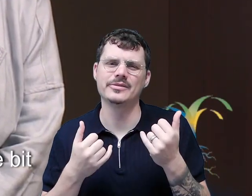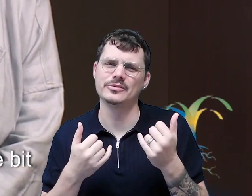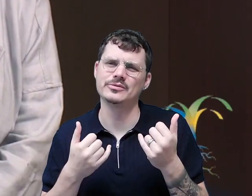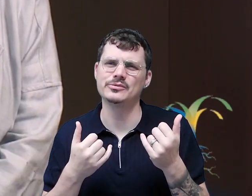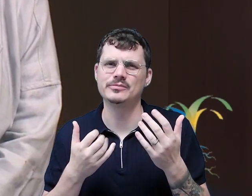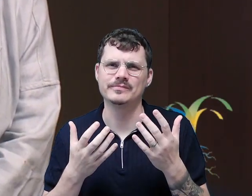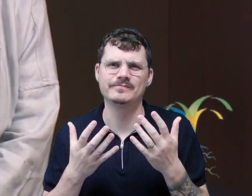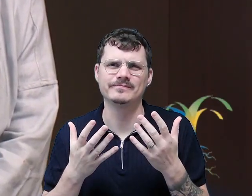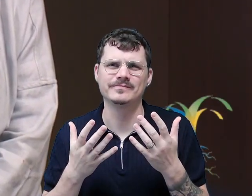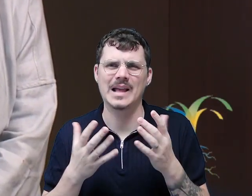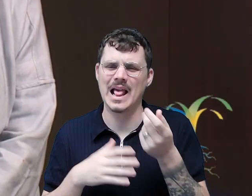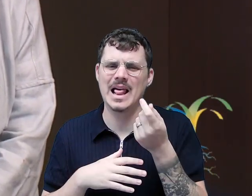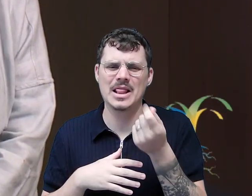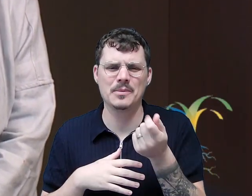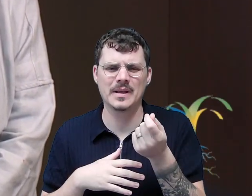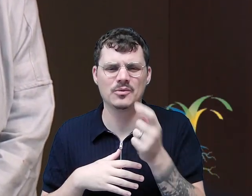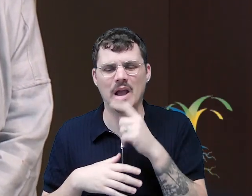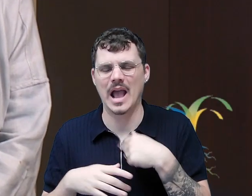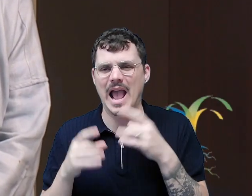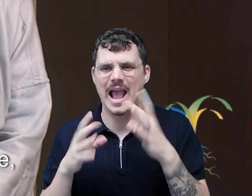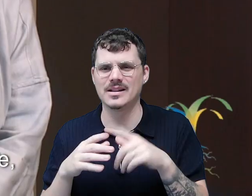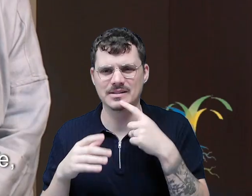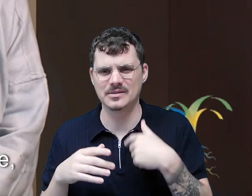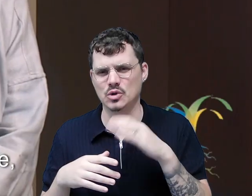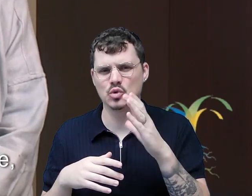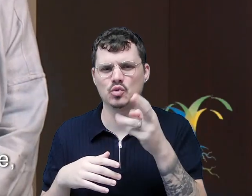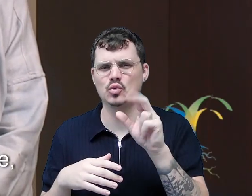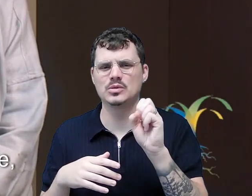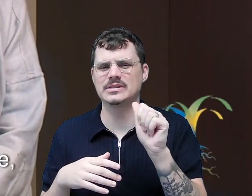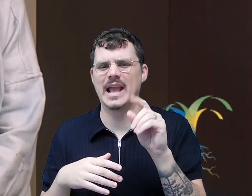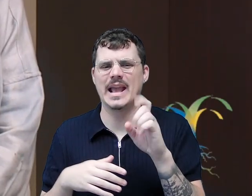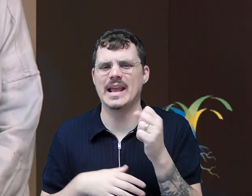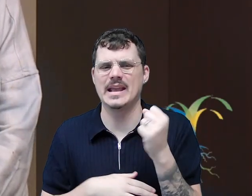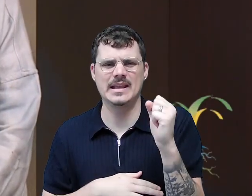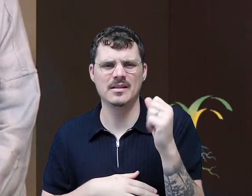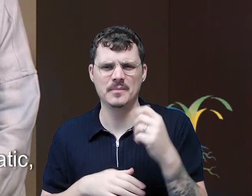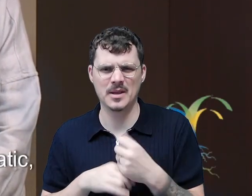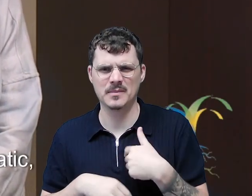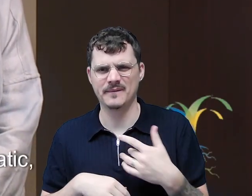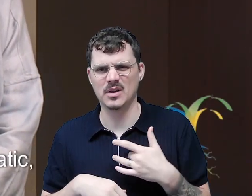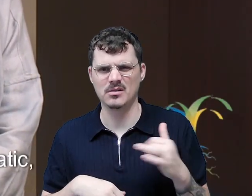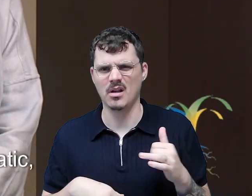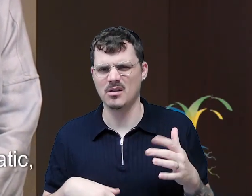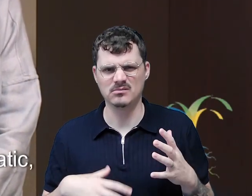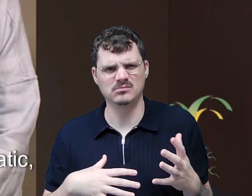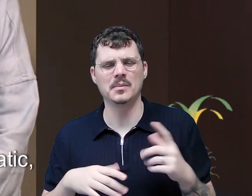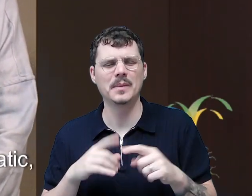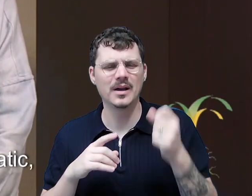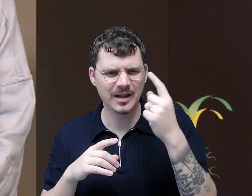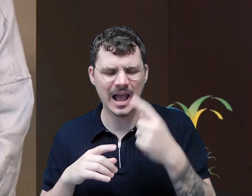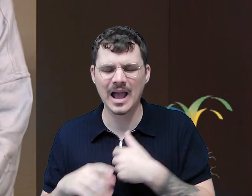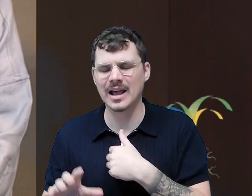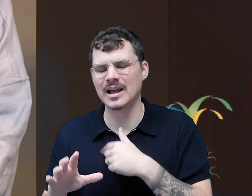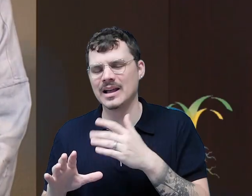little bit of, I hate to use the word crusade. Makes me sound so